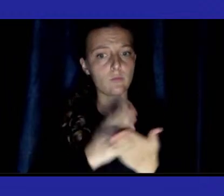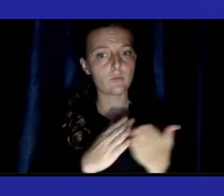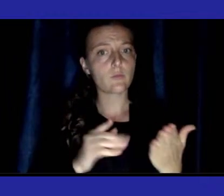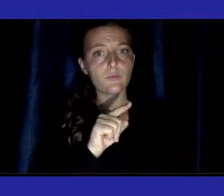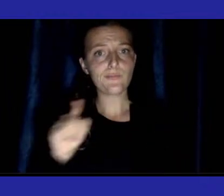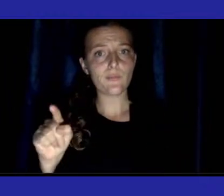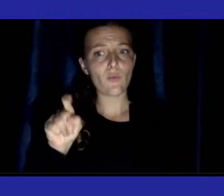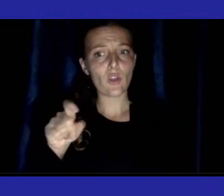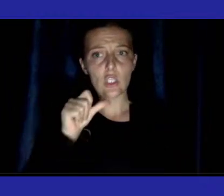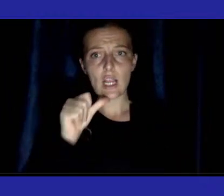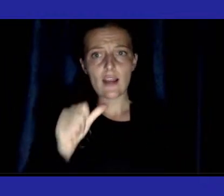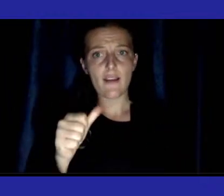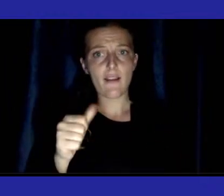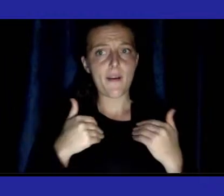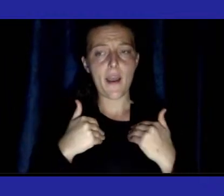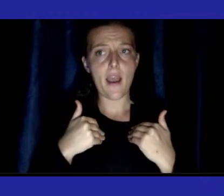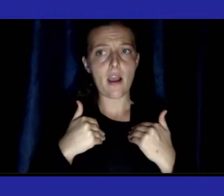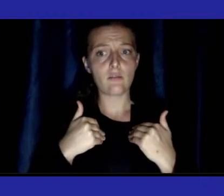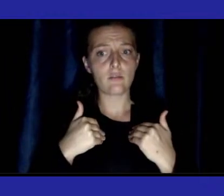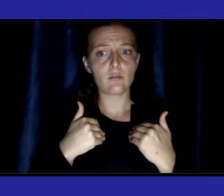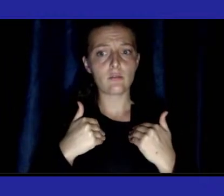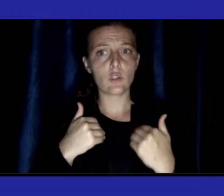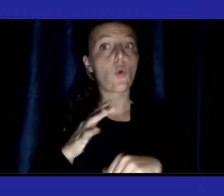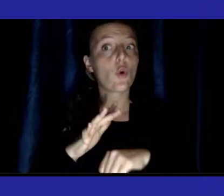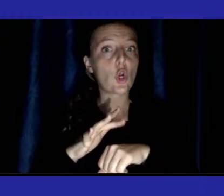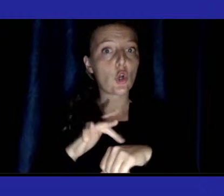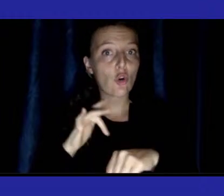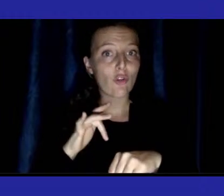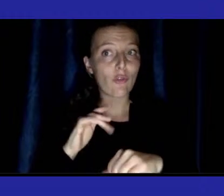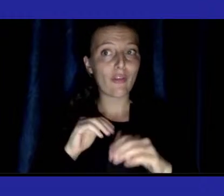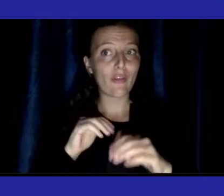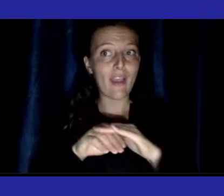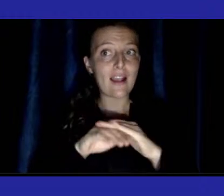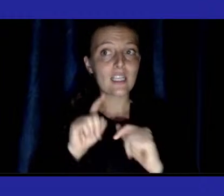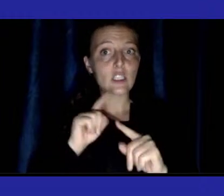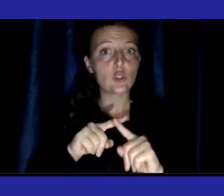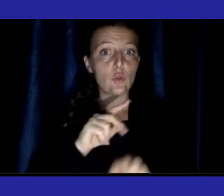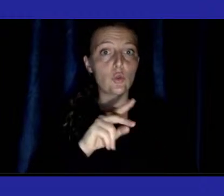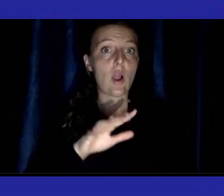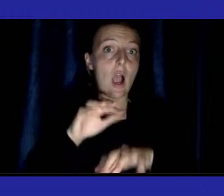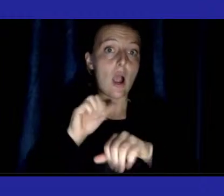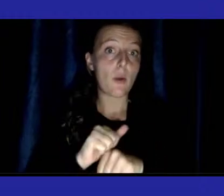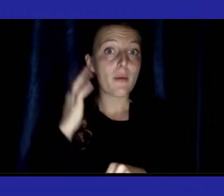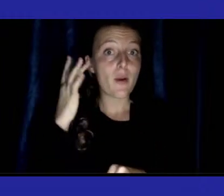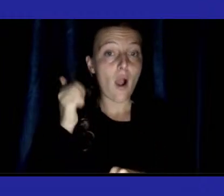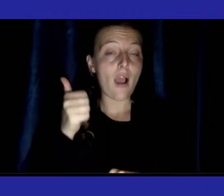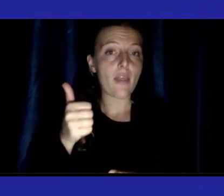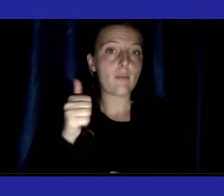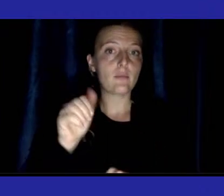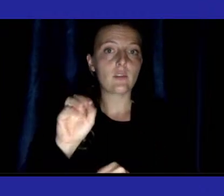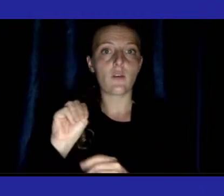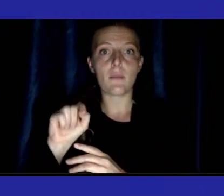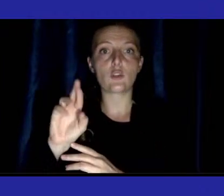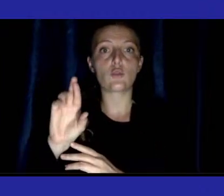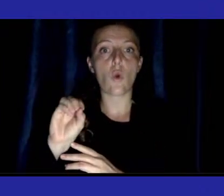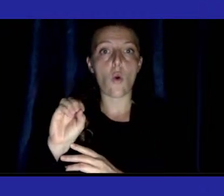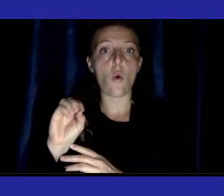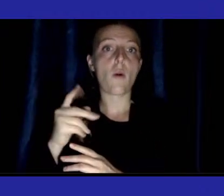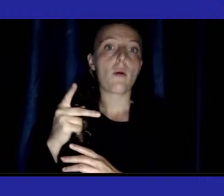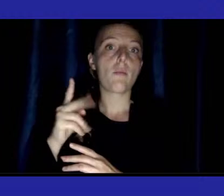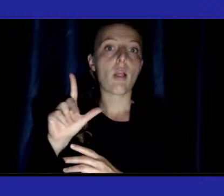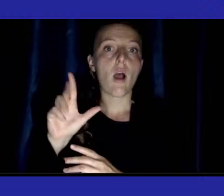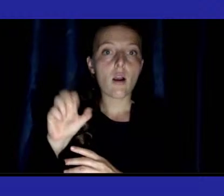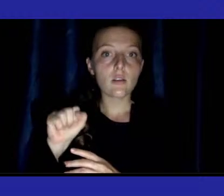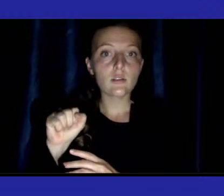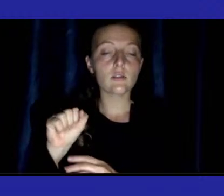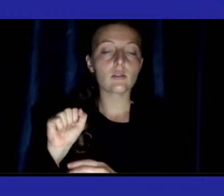have earlier access to appointments because they're Metro Plus or they're NYC